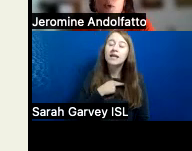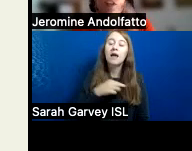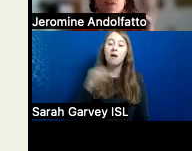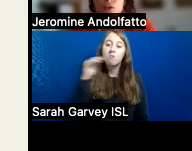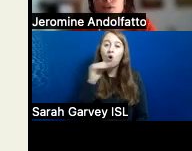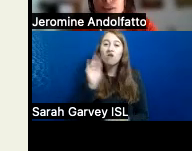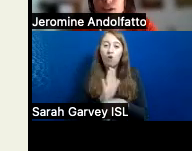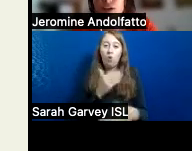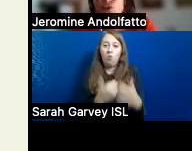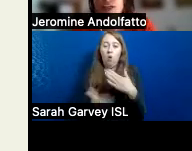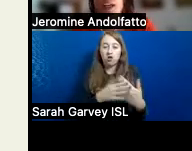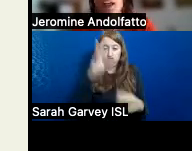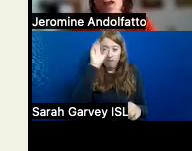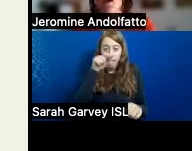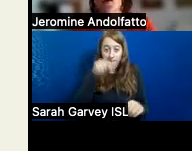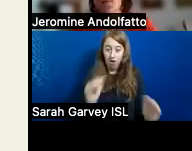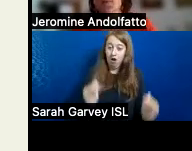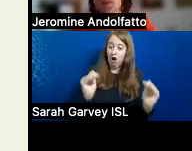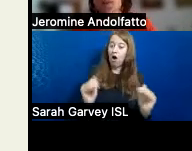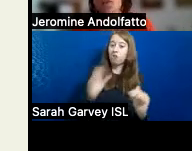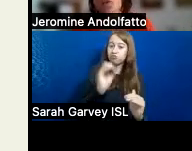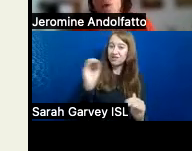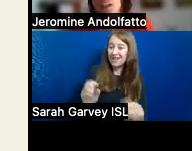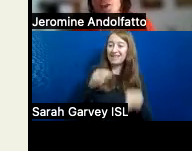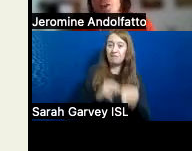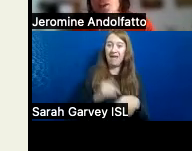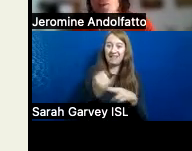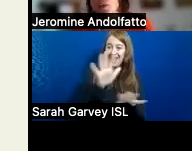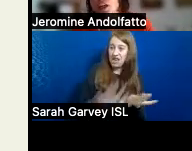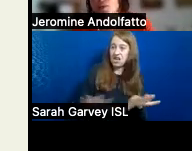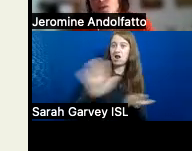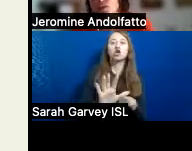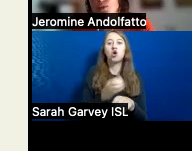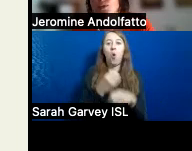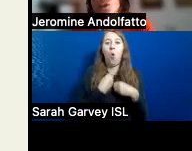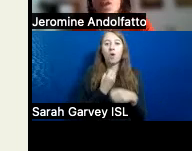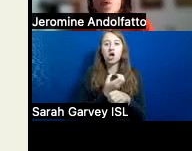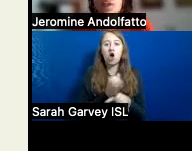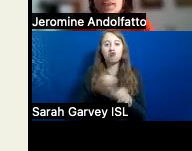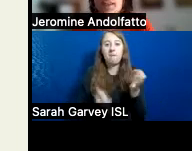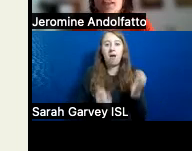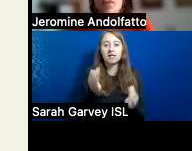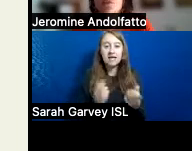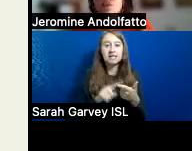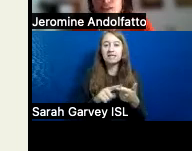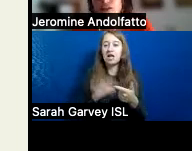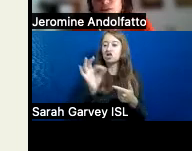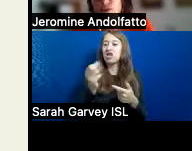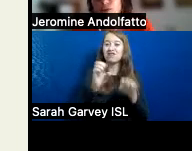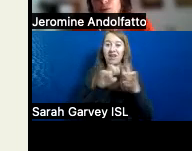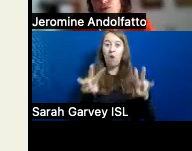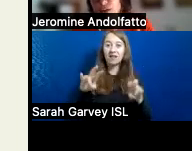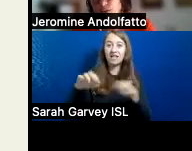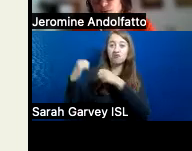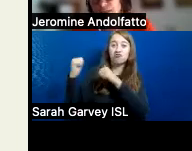the political culture in the country, the tradition when it comes to gender equality, the strength of